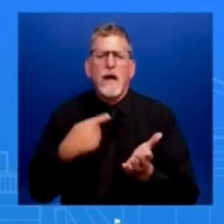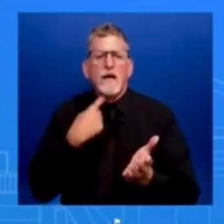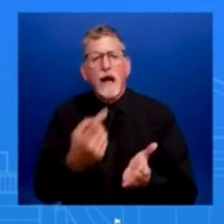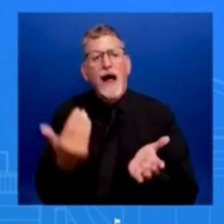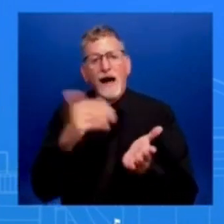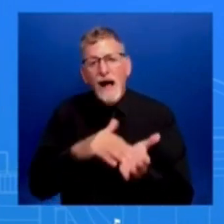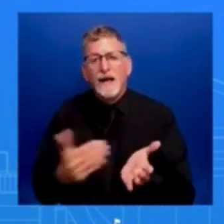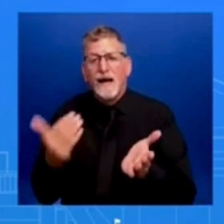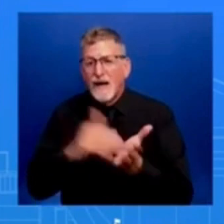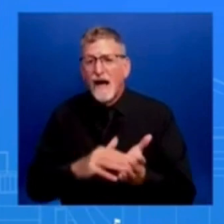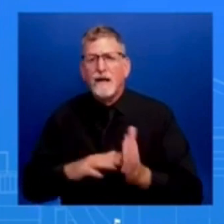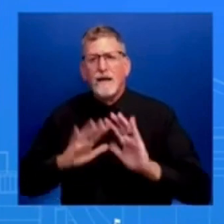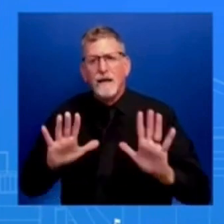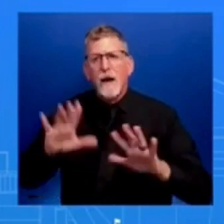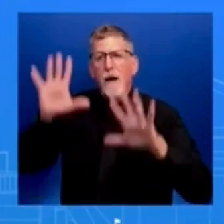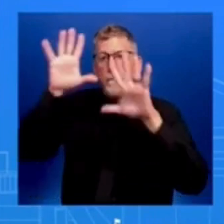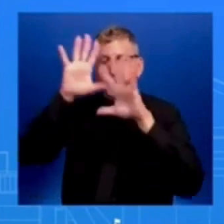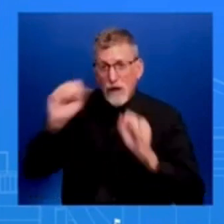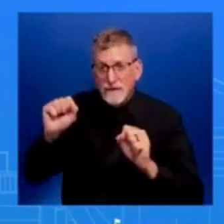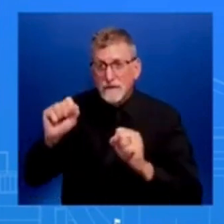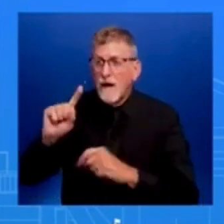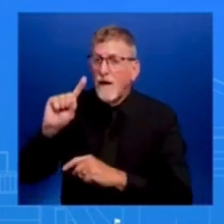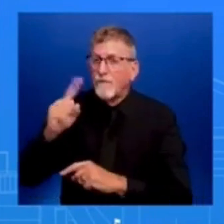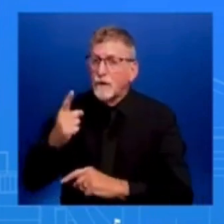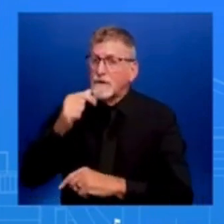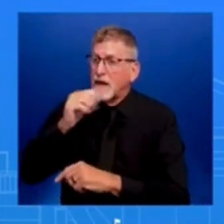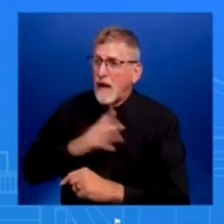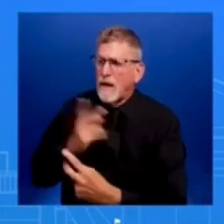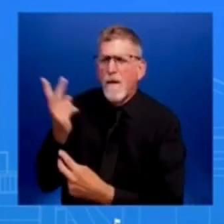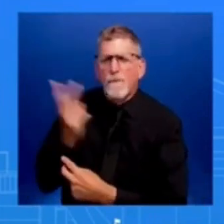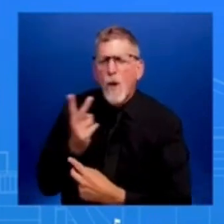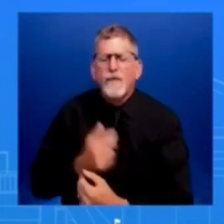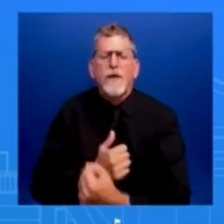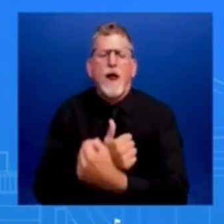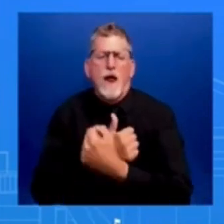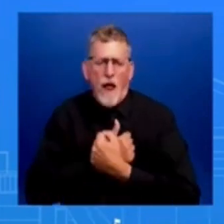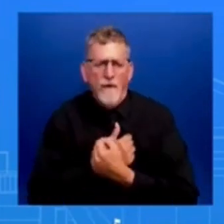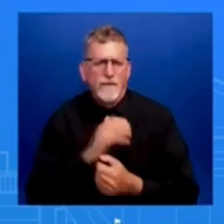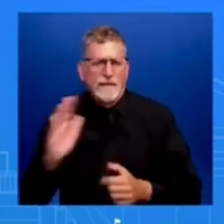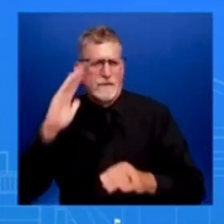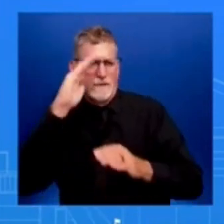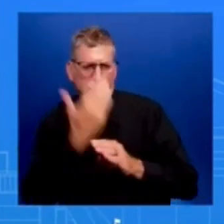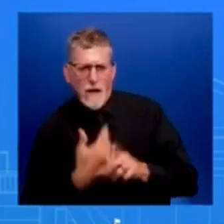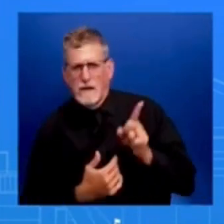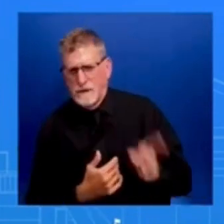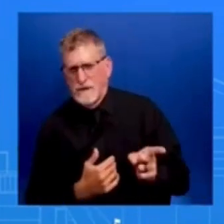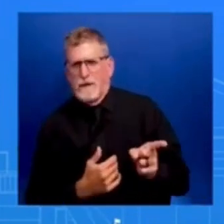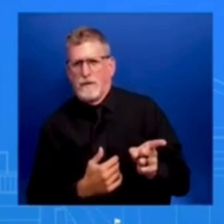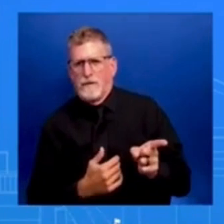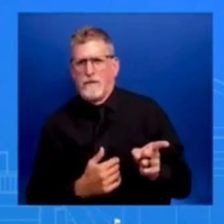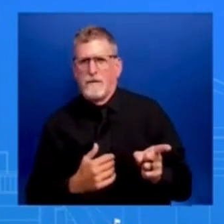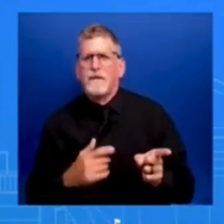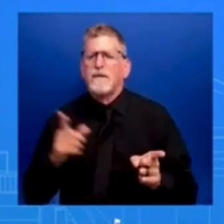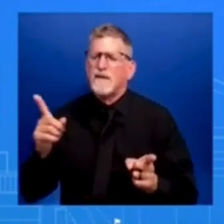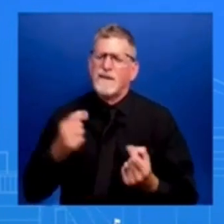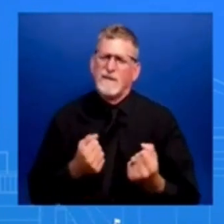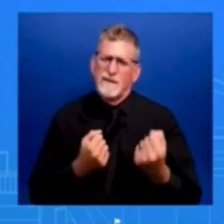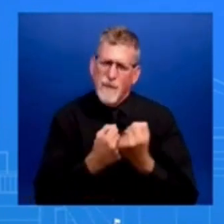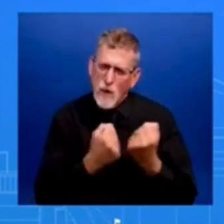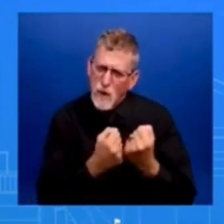their son, and they support him as he is working to rebuild his life. I'm just not going to say anything beyond